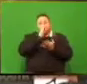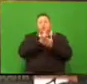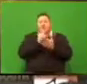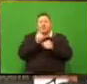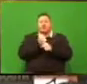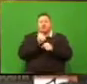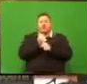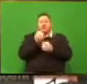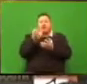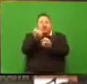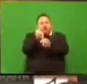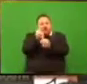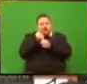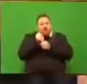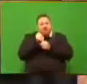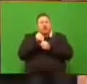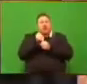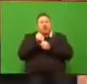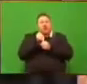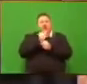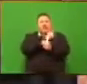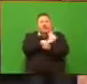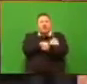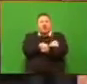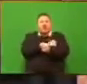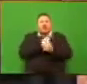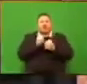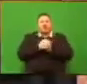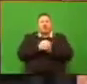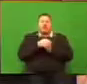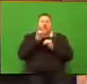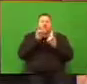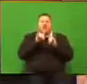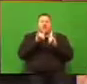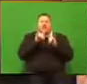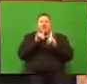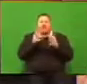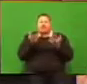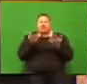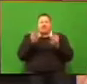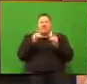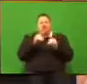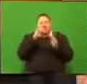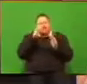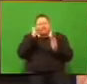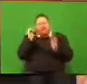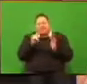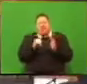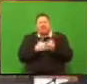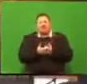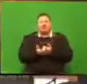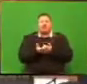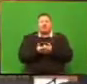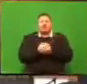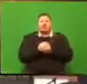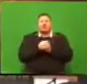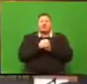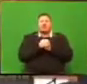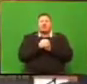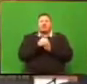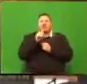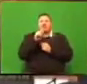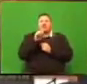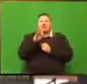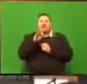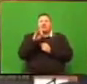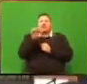to hold on to power. That's what it's all about. That's what it's all about. Now, if the